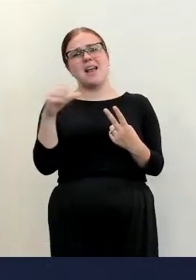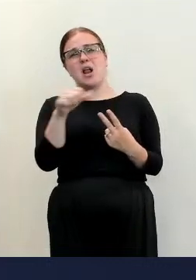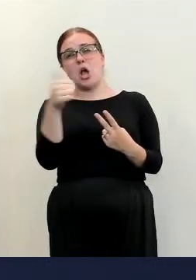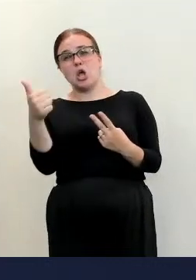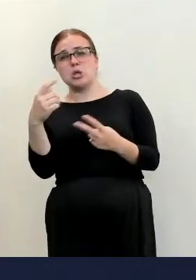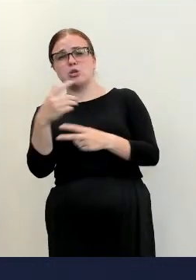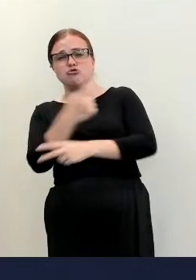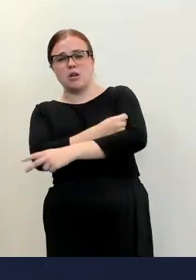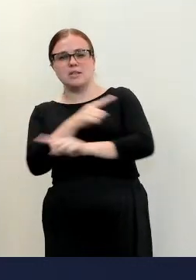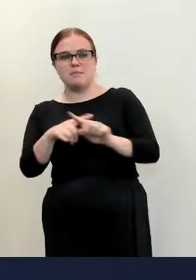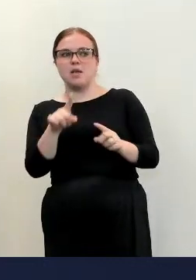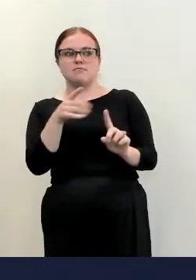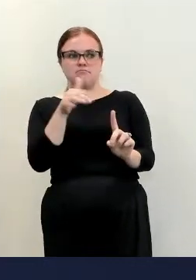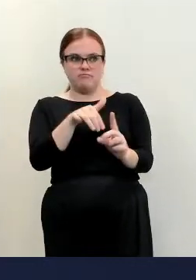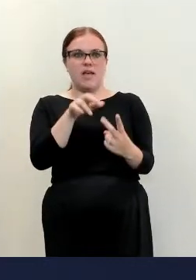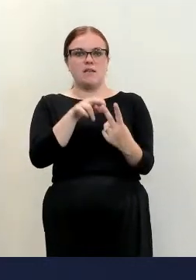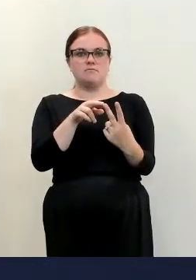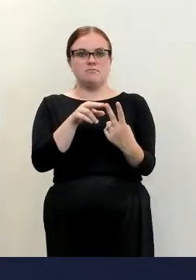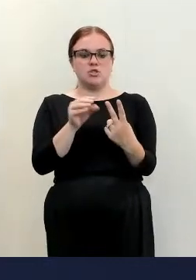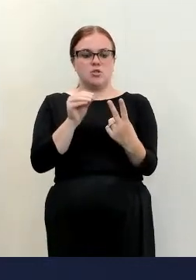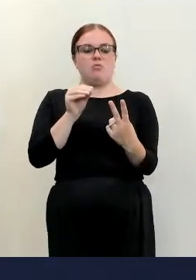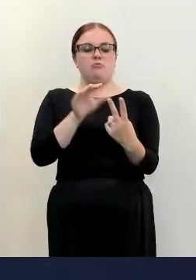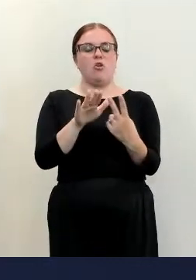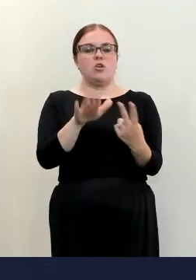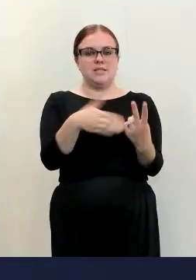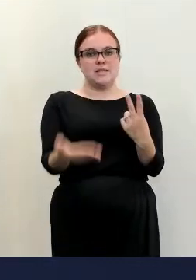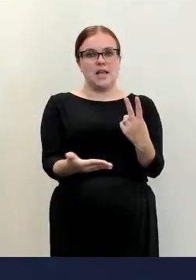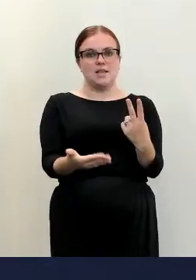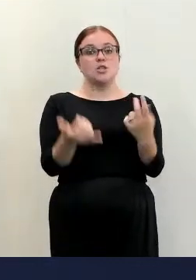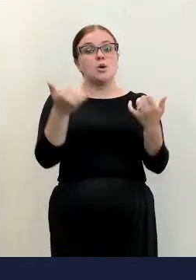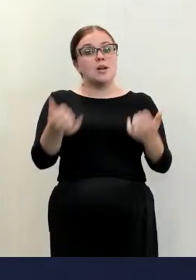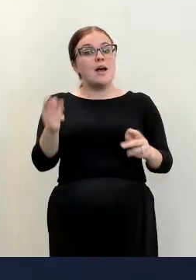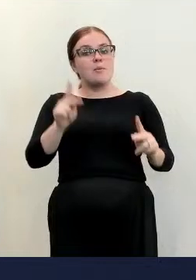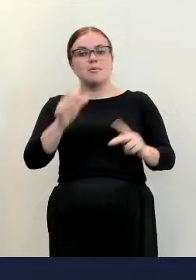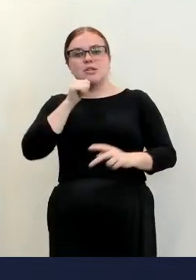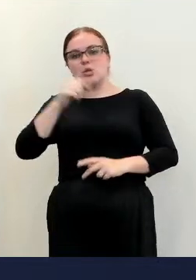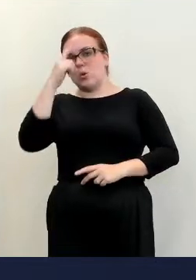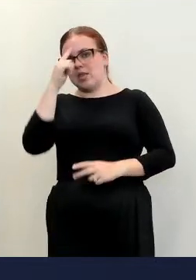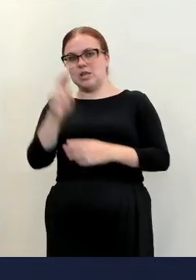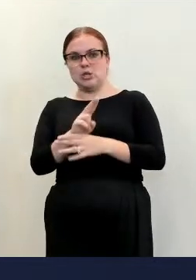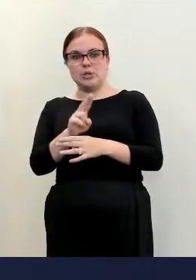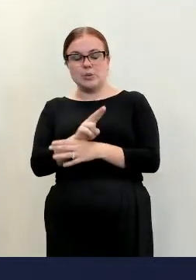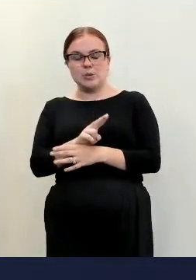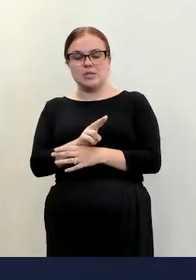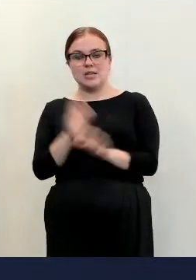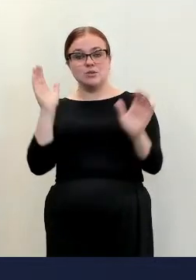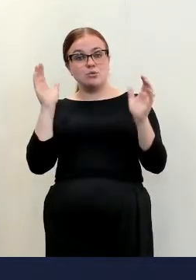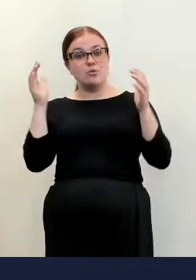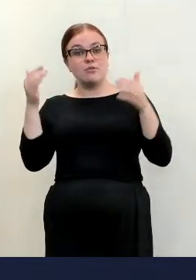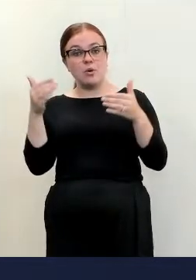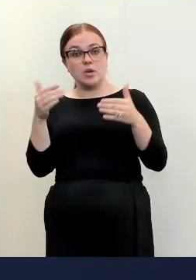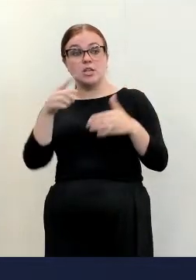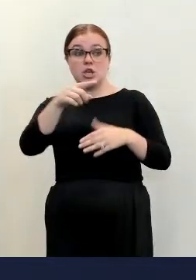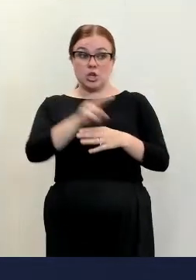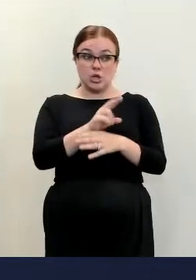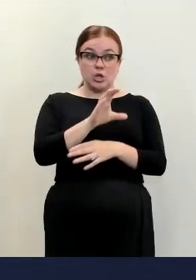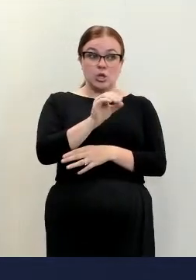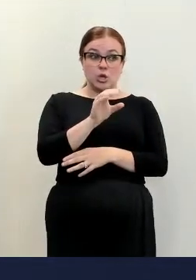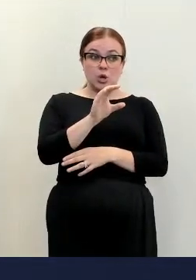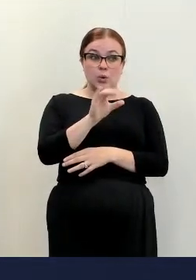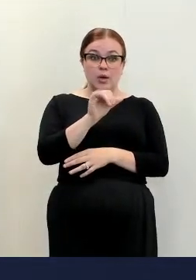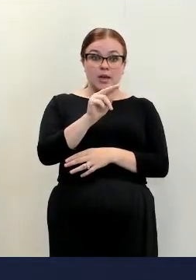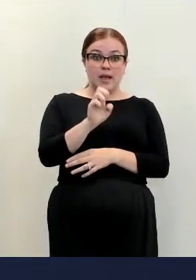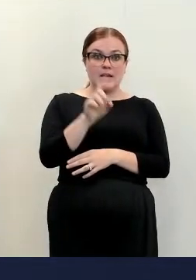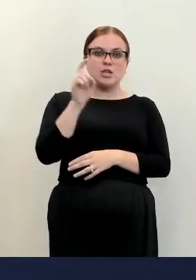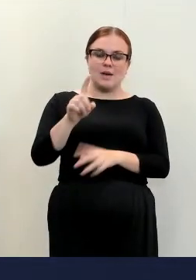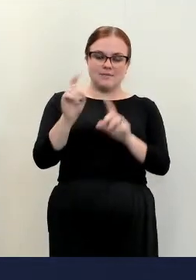thing that did it. Now, it's people who don't think they're using opiates. So the focus is, you use cocaine, you got to detect